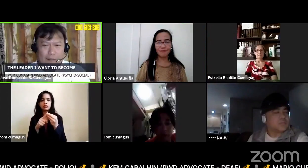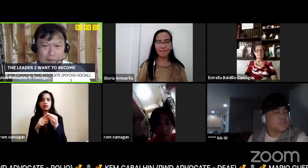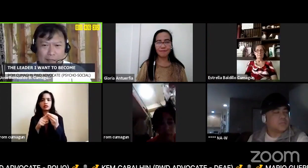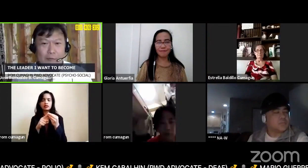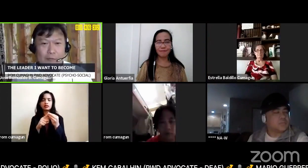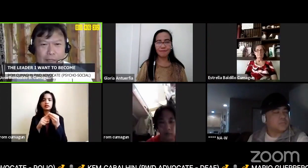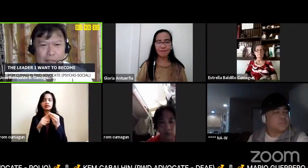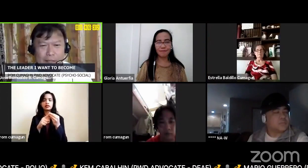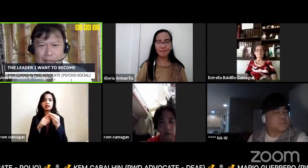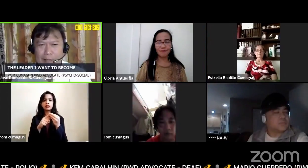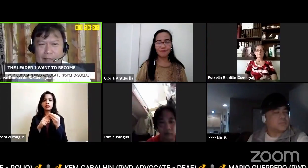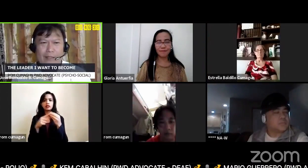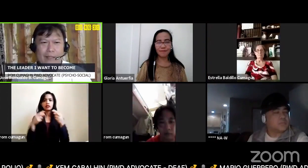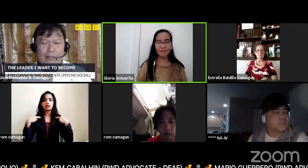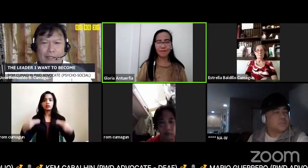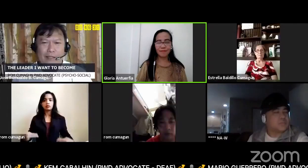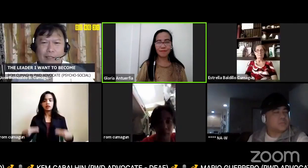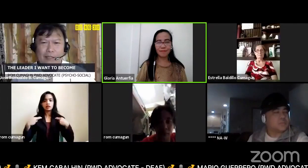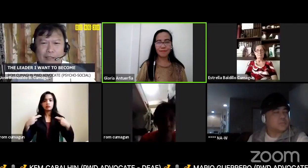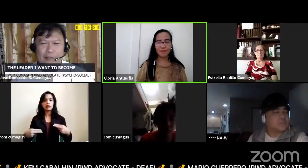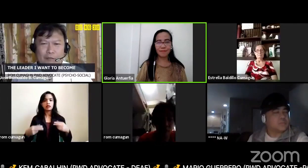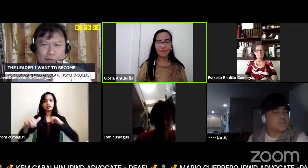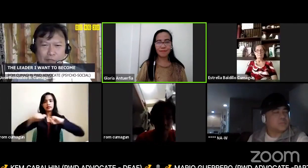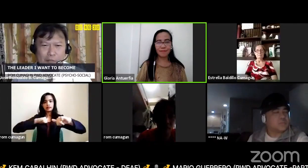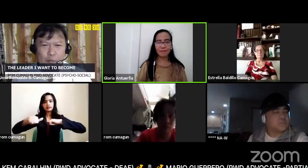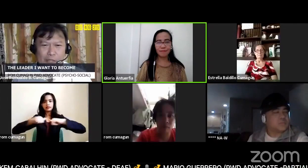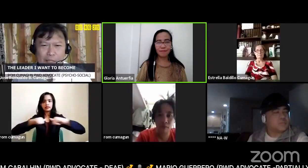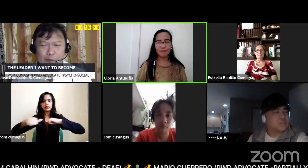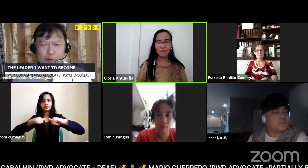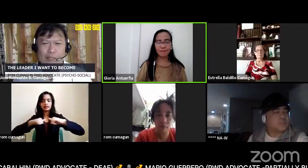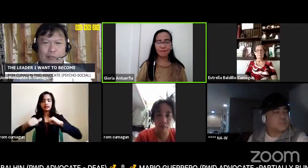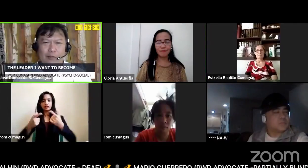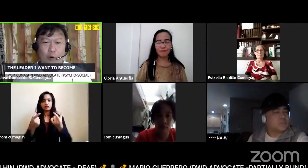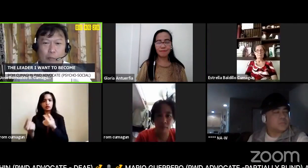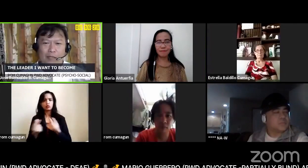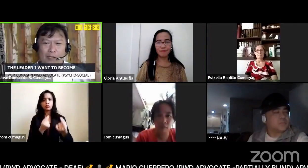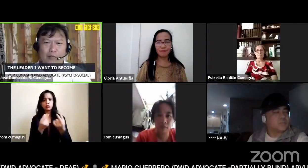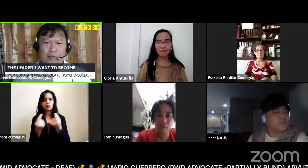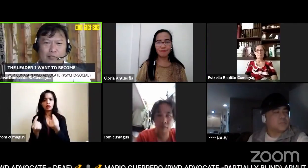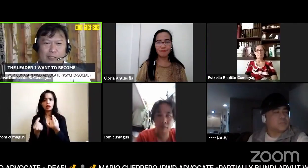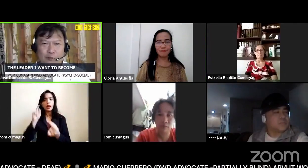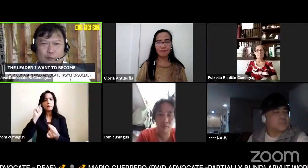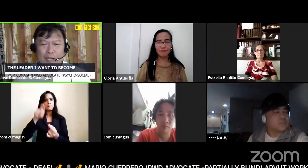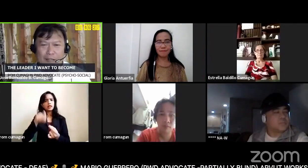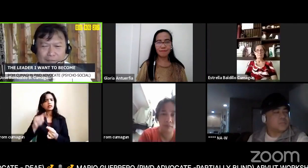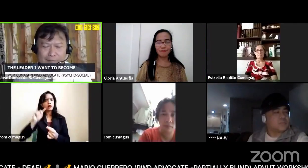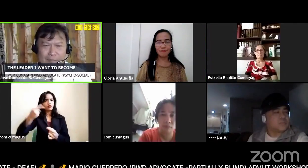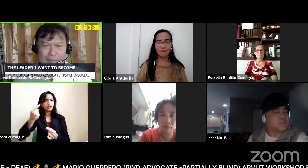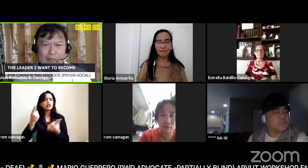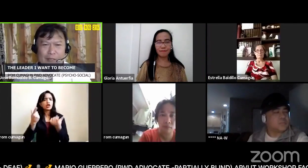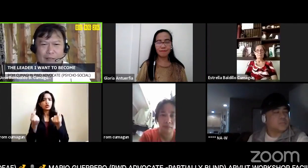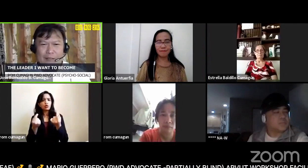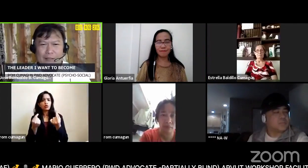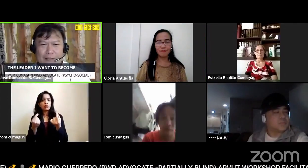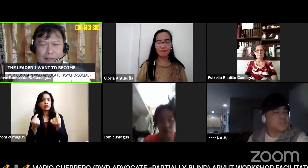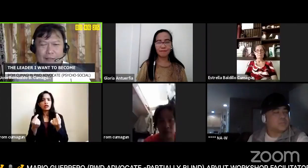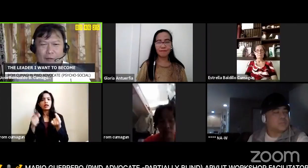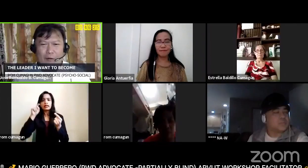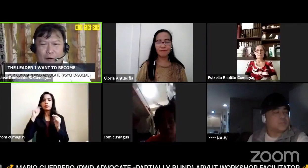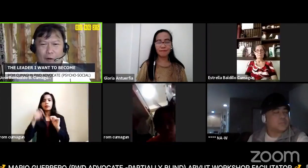human activity, I think the first thing we need to do is open ourselves to God